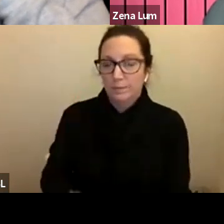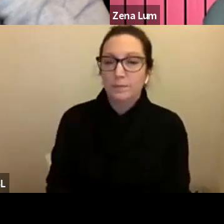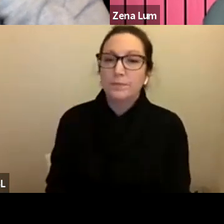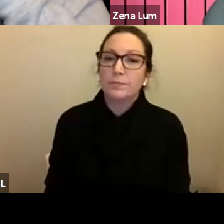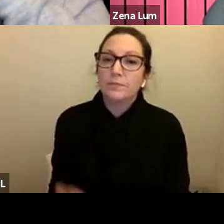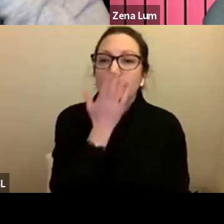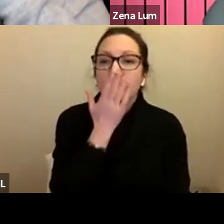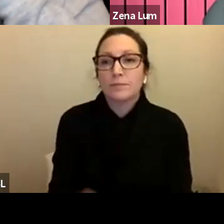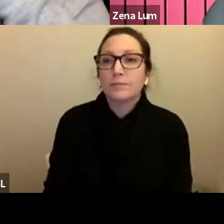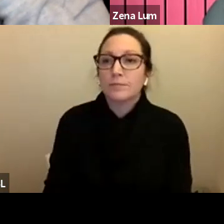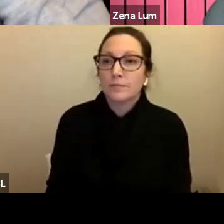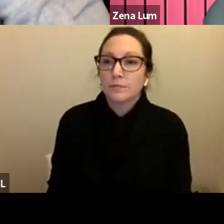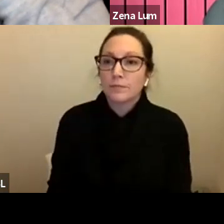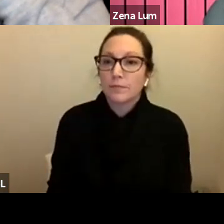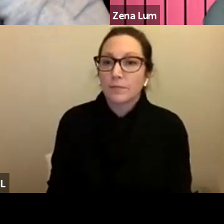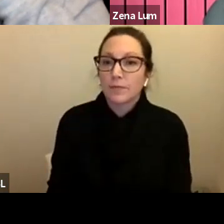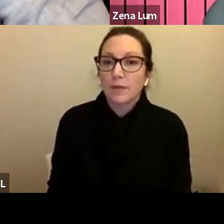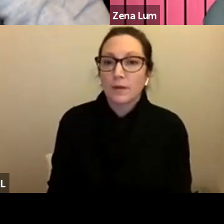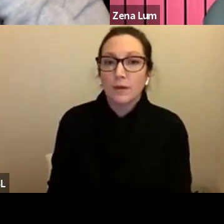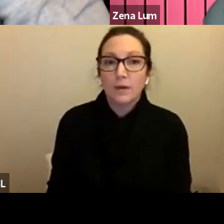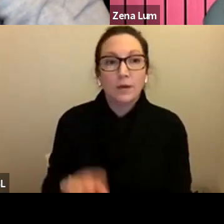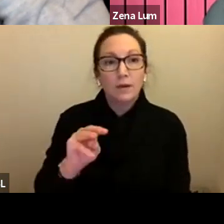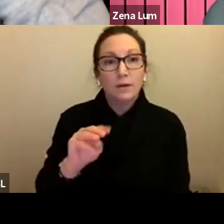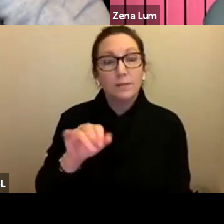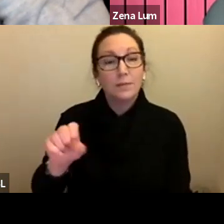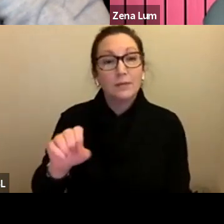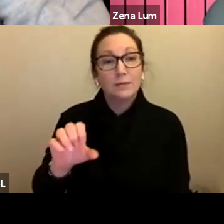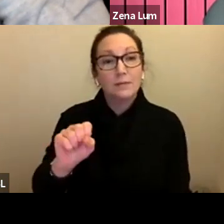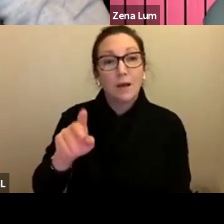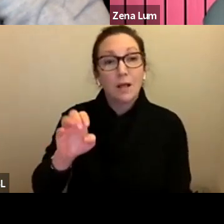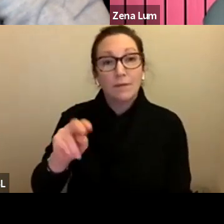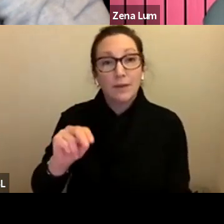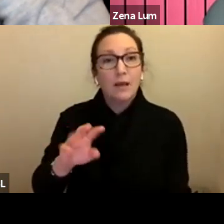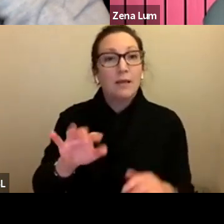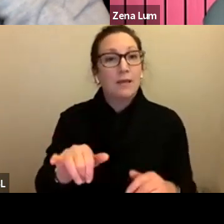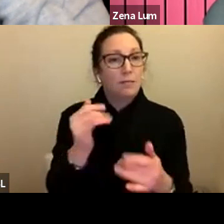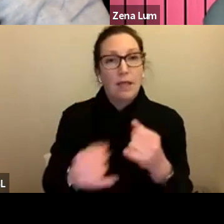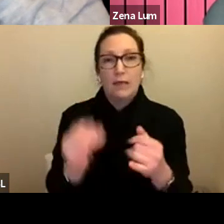Thank you very much. Ms. Sullivan, Mr. Contompassis, that concludes our speaker for public comment.